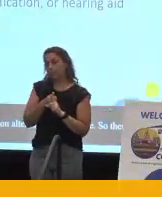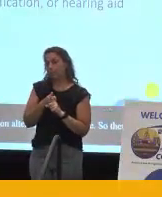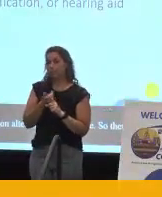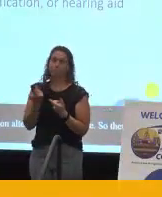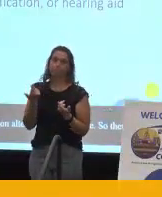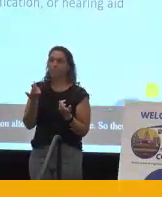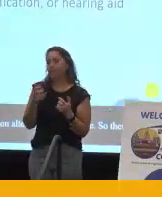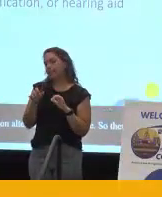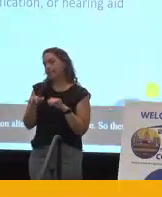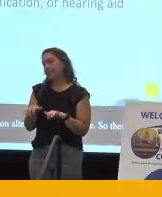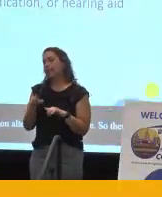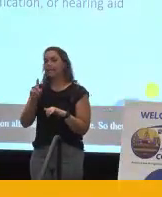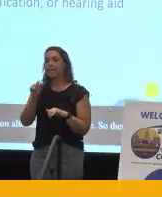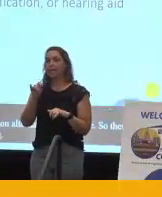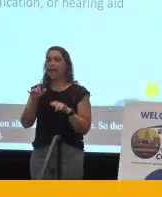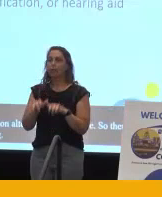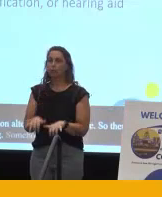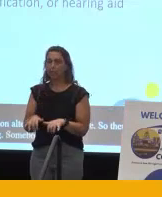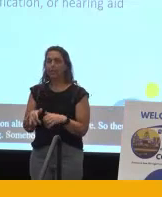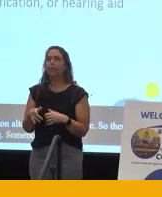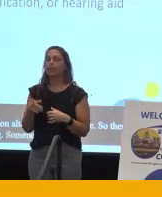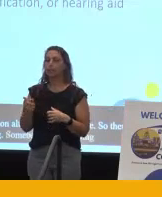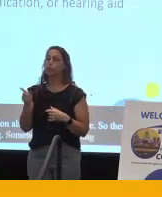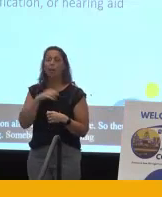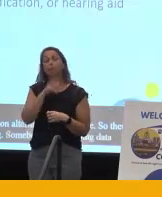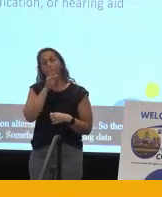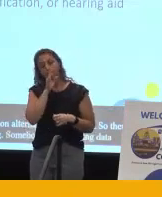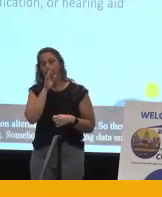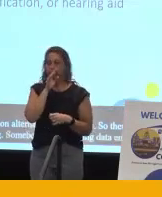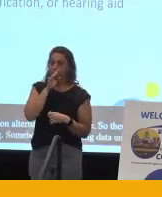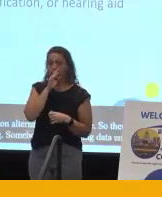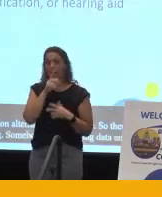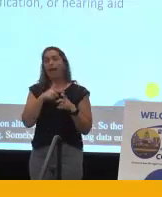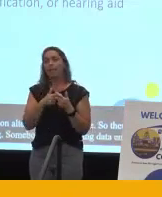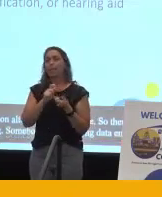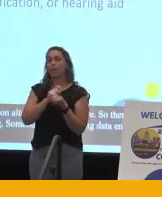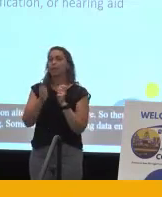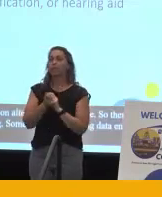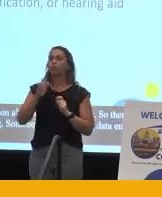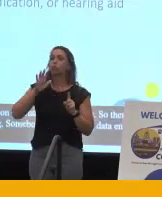data entry. It's a program that you talk to it and it will convert your